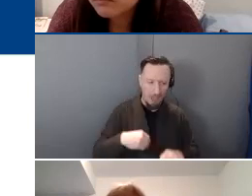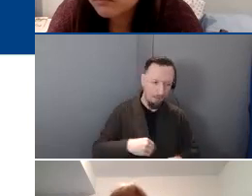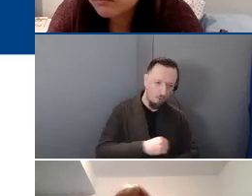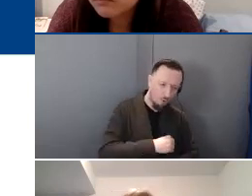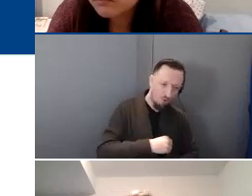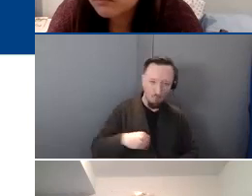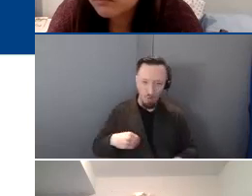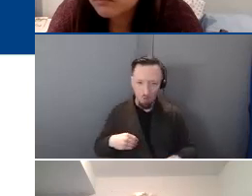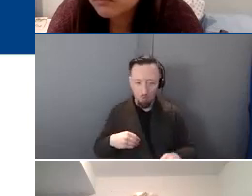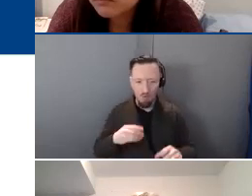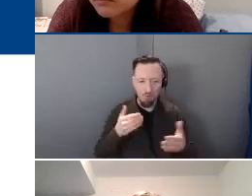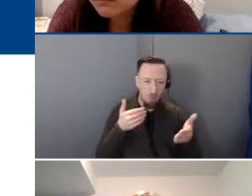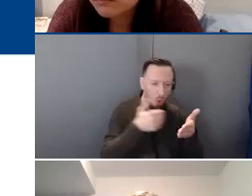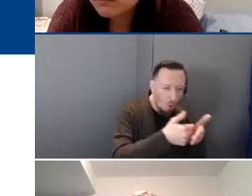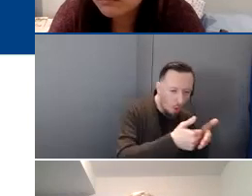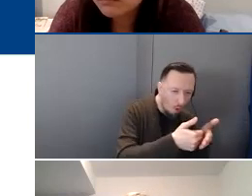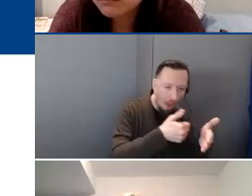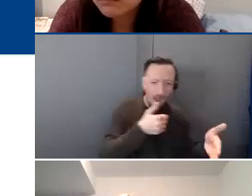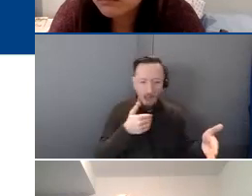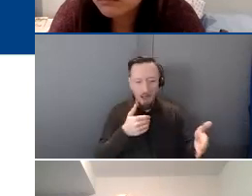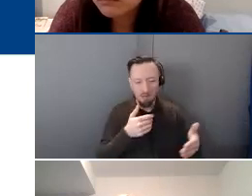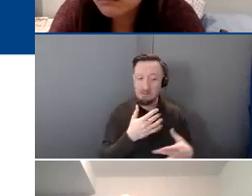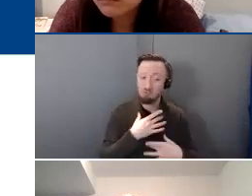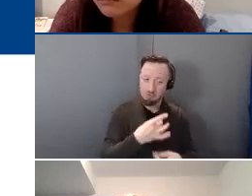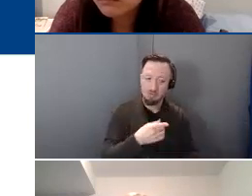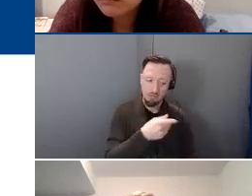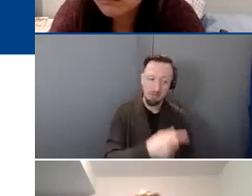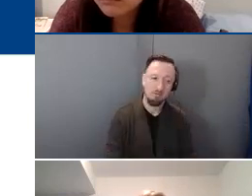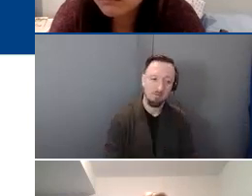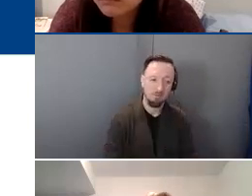in on certain areas. So it's very interesting.